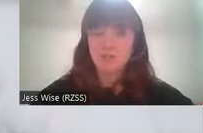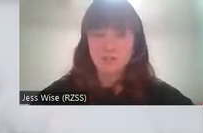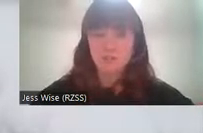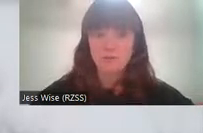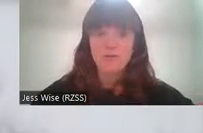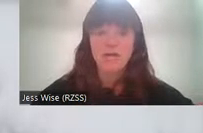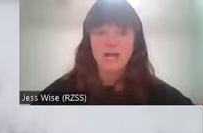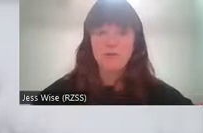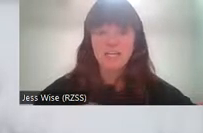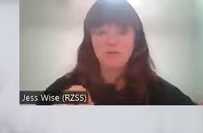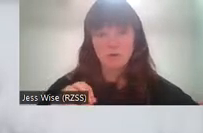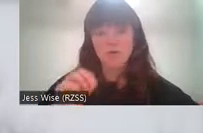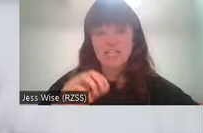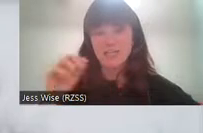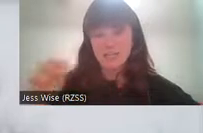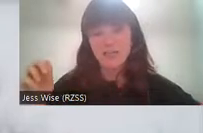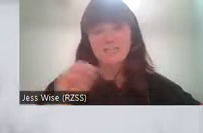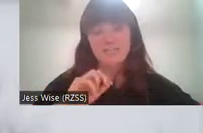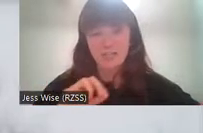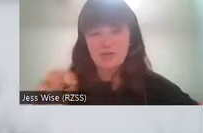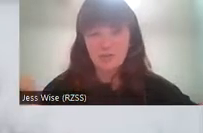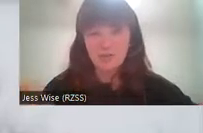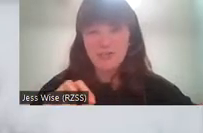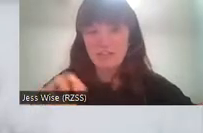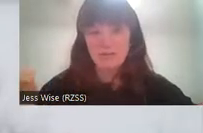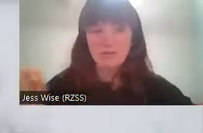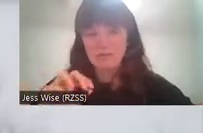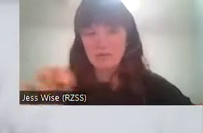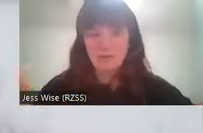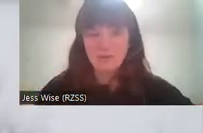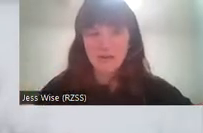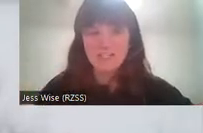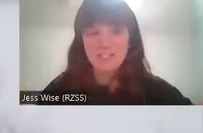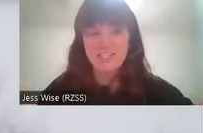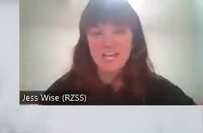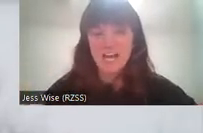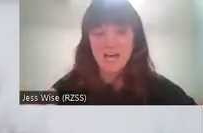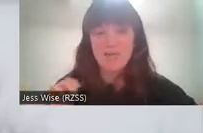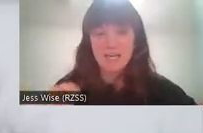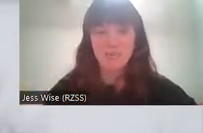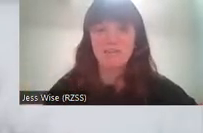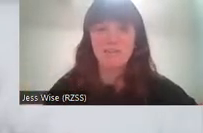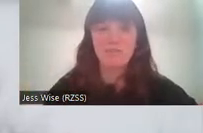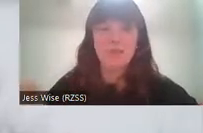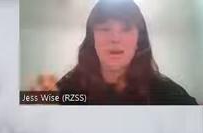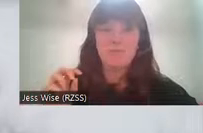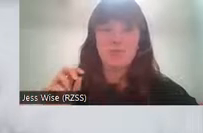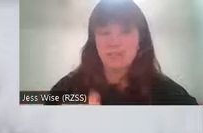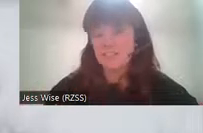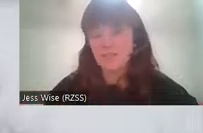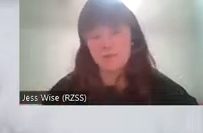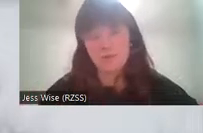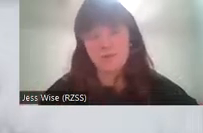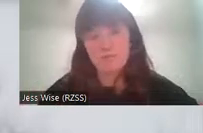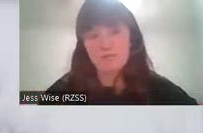of us as possible. And if you're already doing, you know, what you think your primary answer is, that's wonderful.